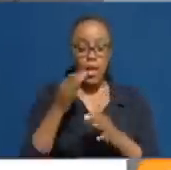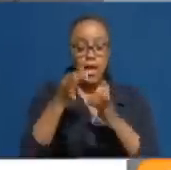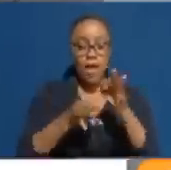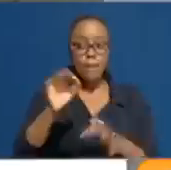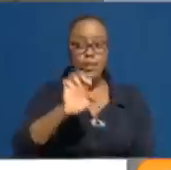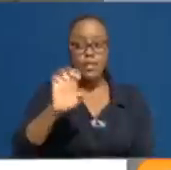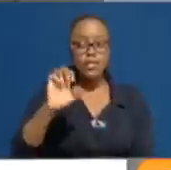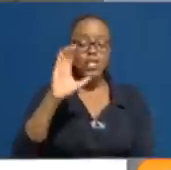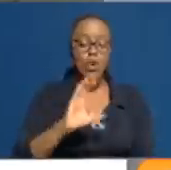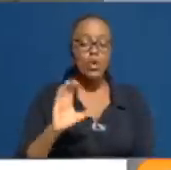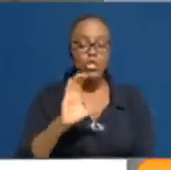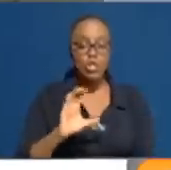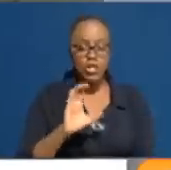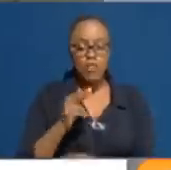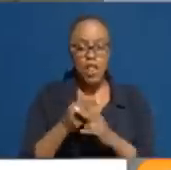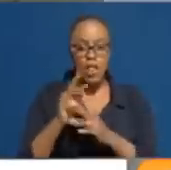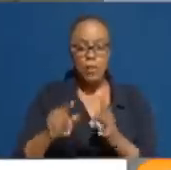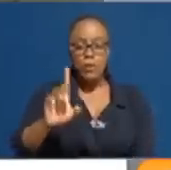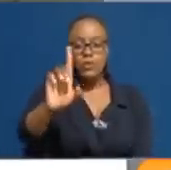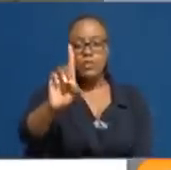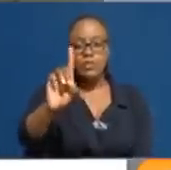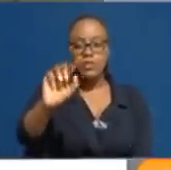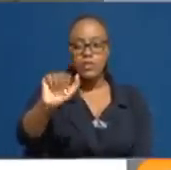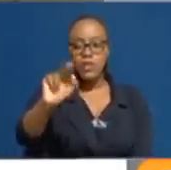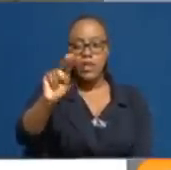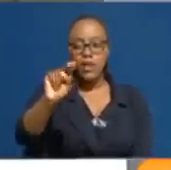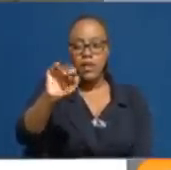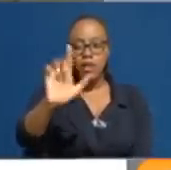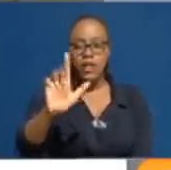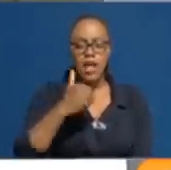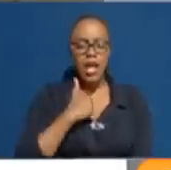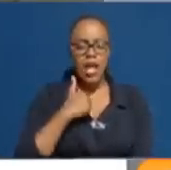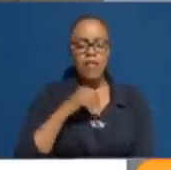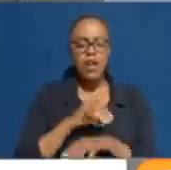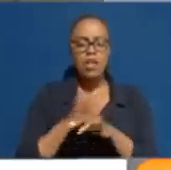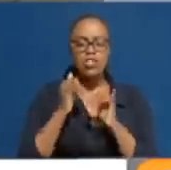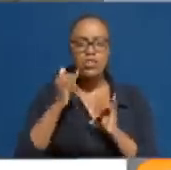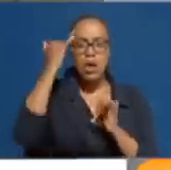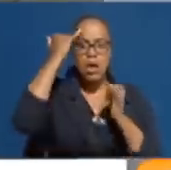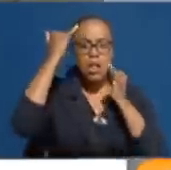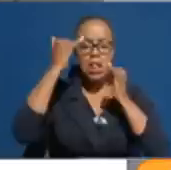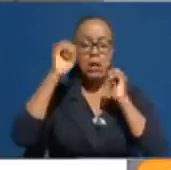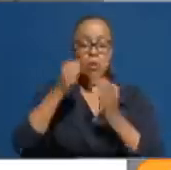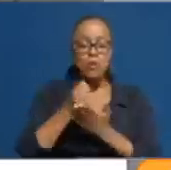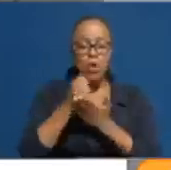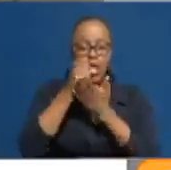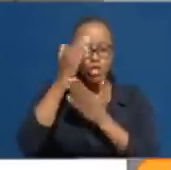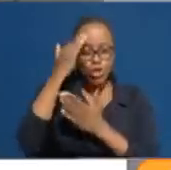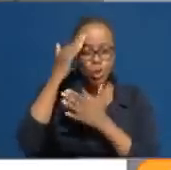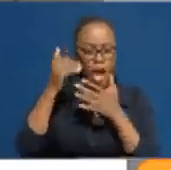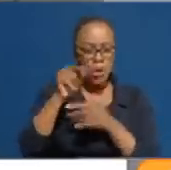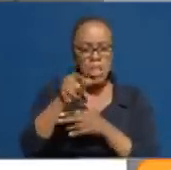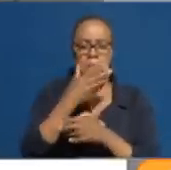Embakasi East constituency, Daniel Mbolu Musyoka, have received fresh clues that could help unravel the